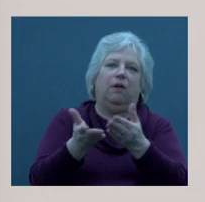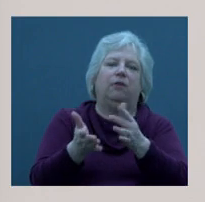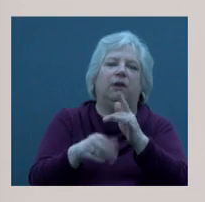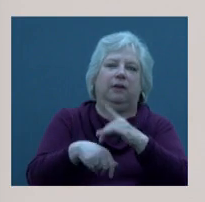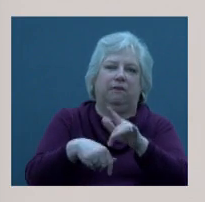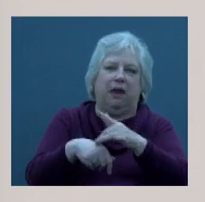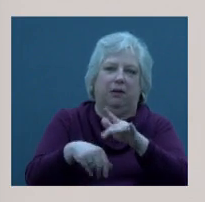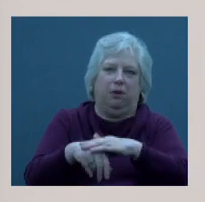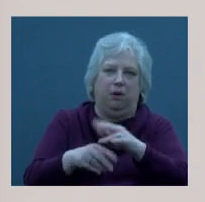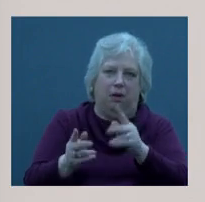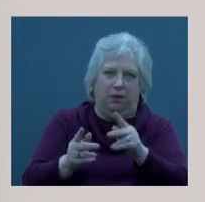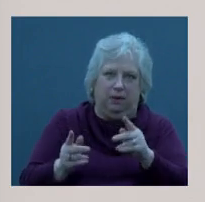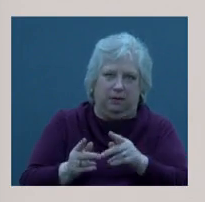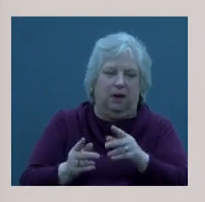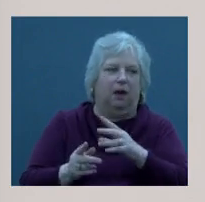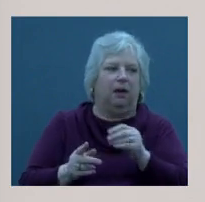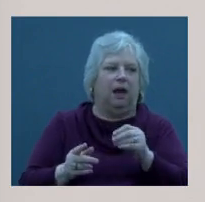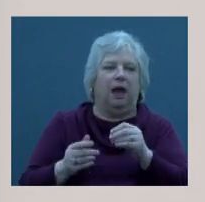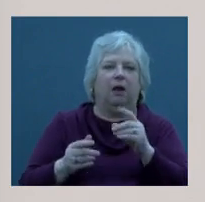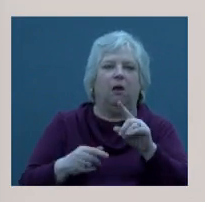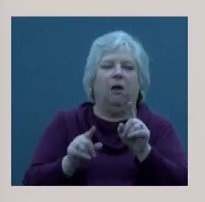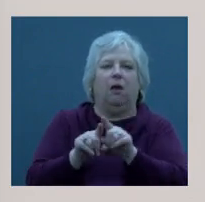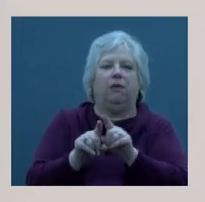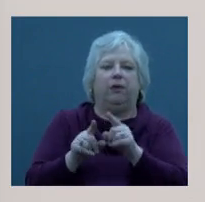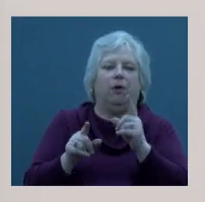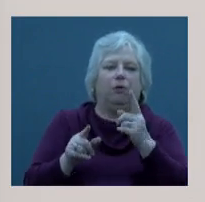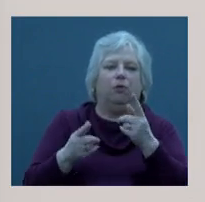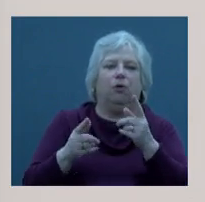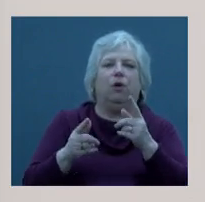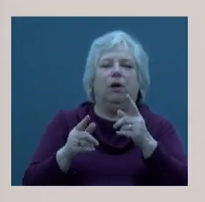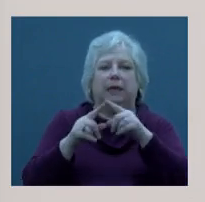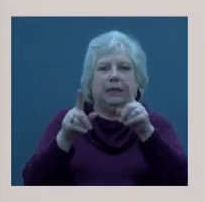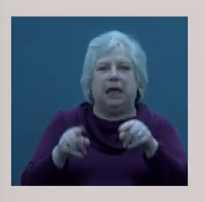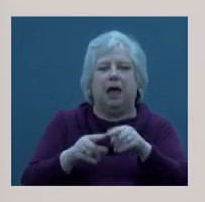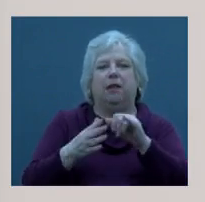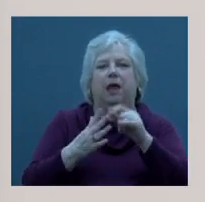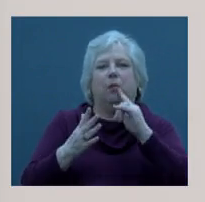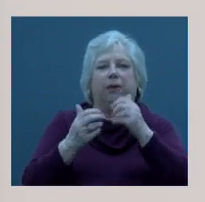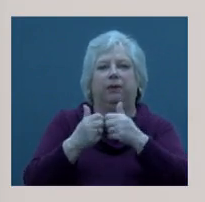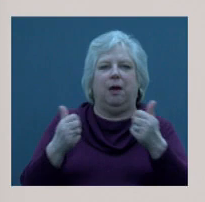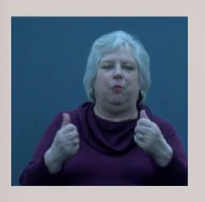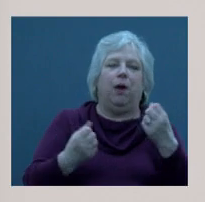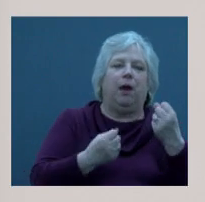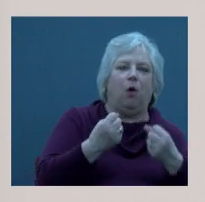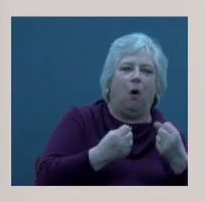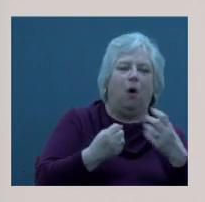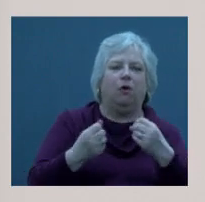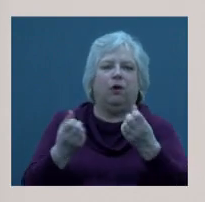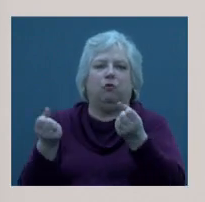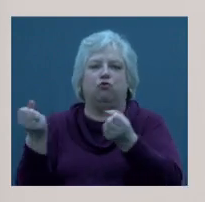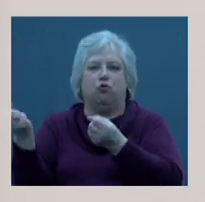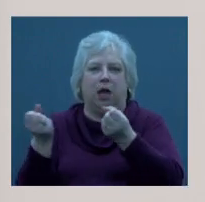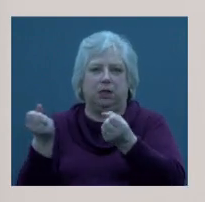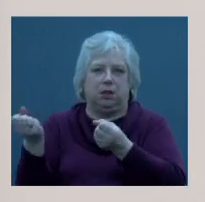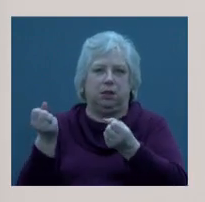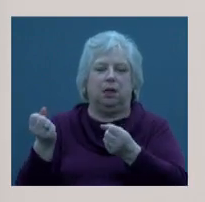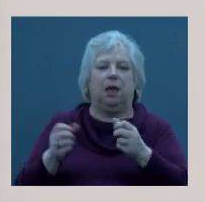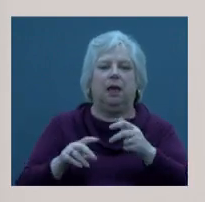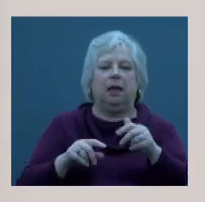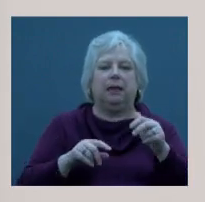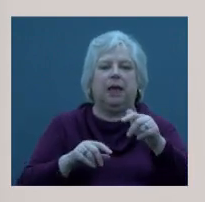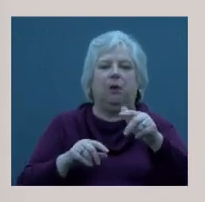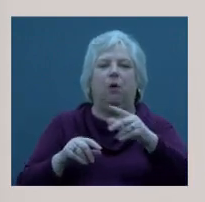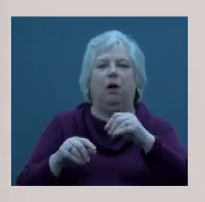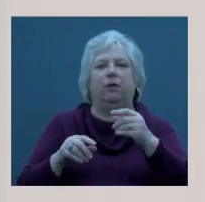also to assist in separating automobile and semi-truck traffic on and around the site. Sidewalks and